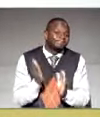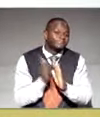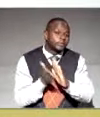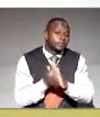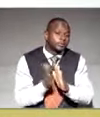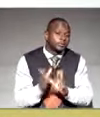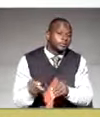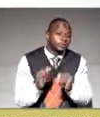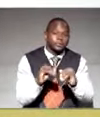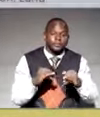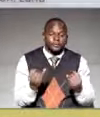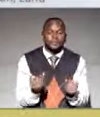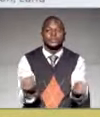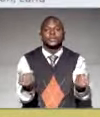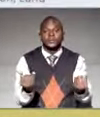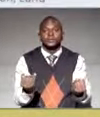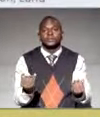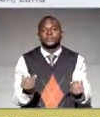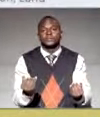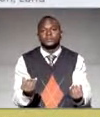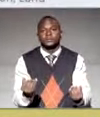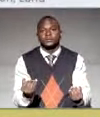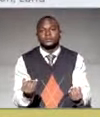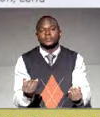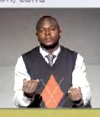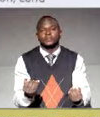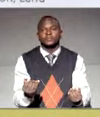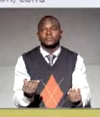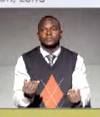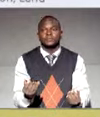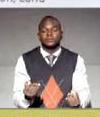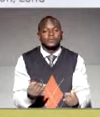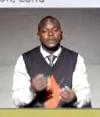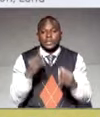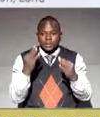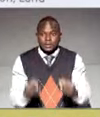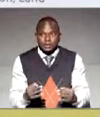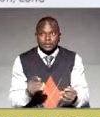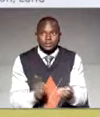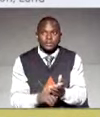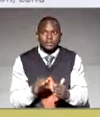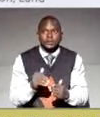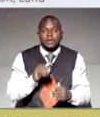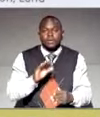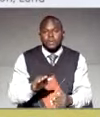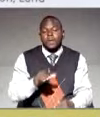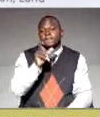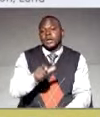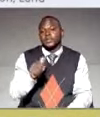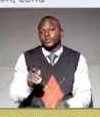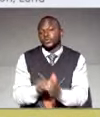regard to information asked from him. If you can have an oversight on things as important as your own personal